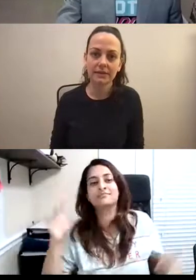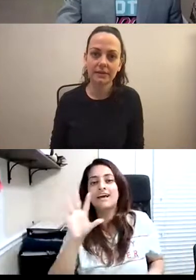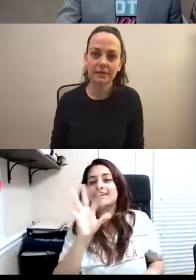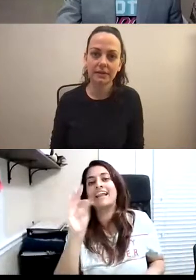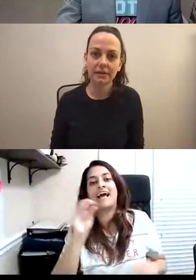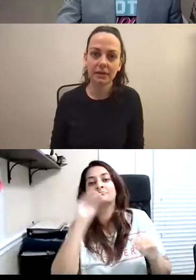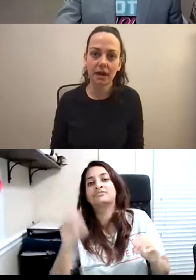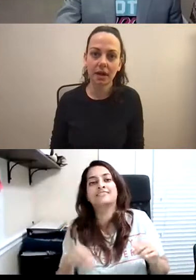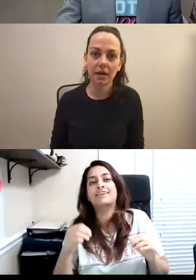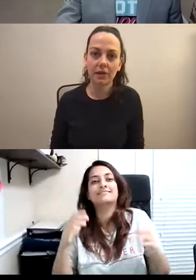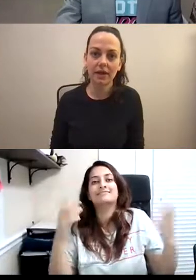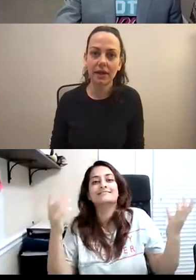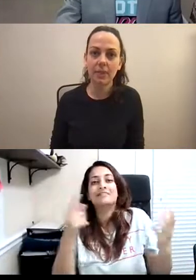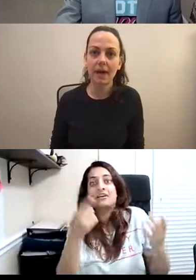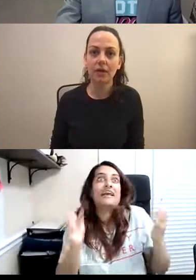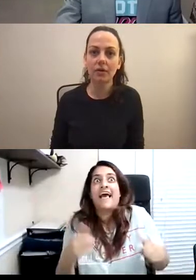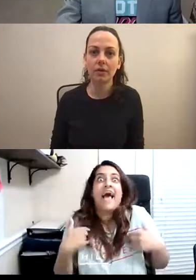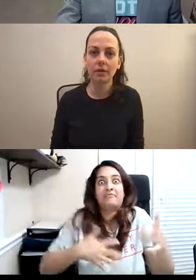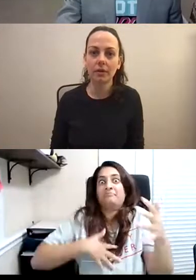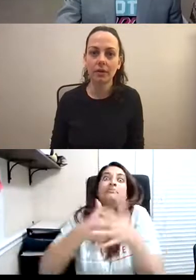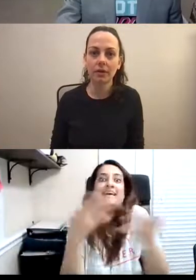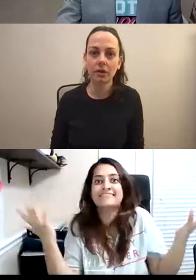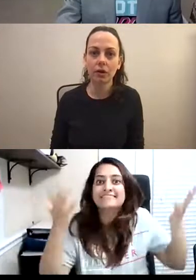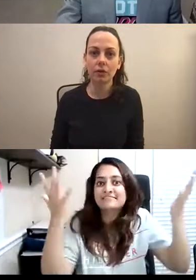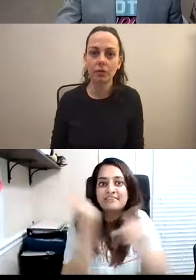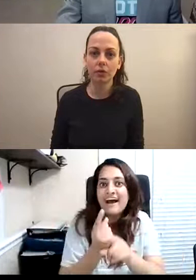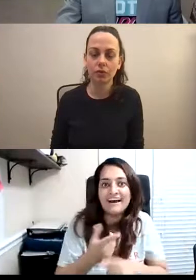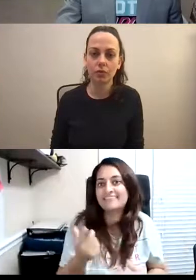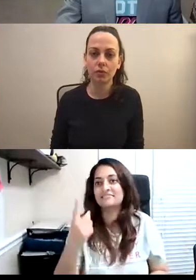Just think about,